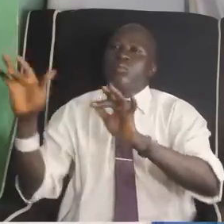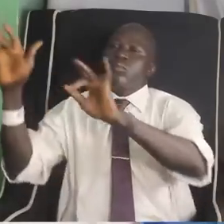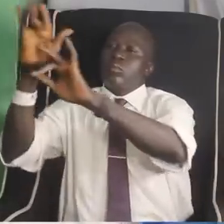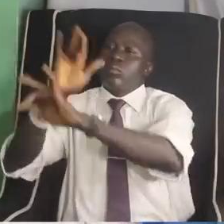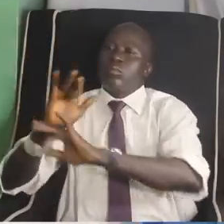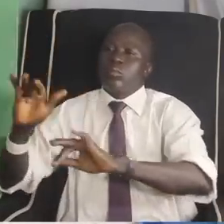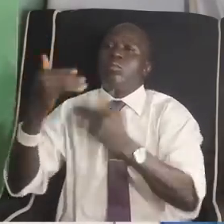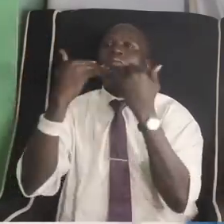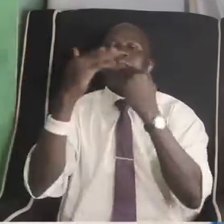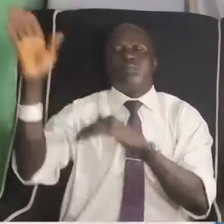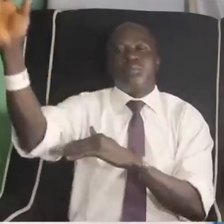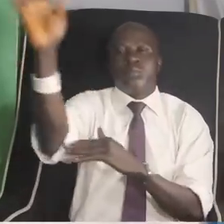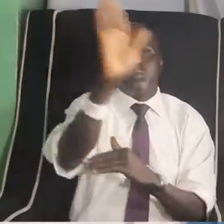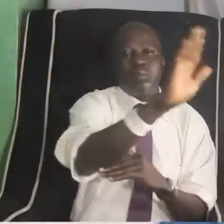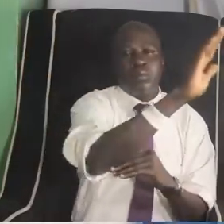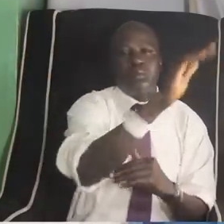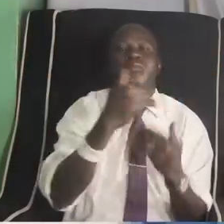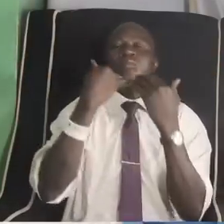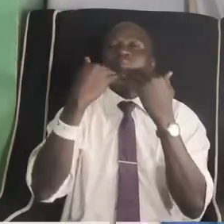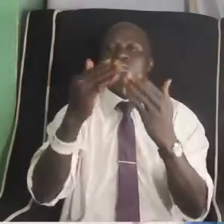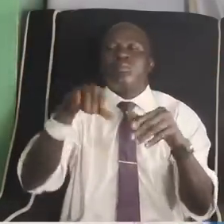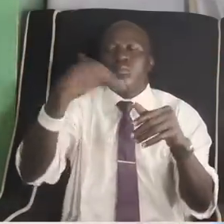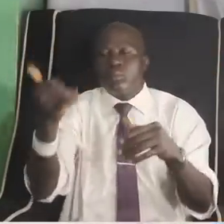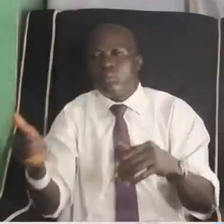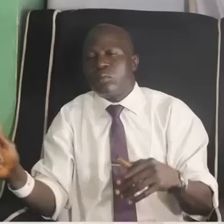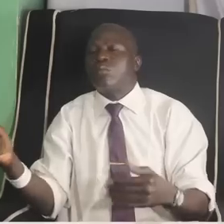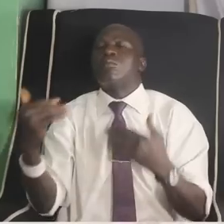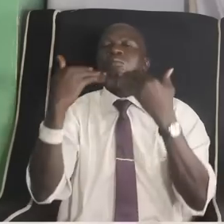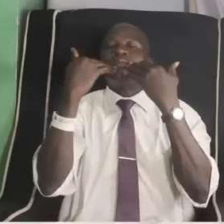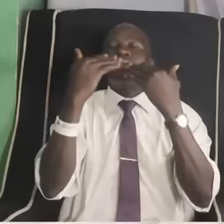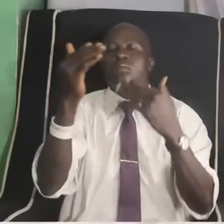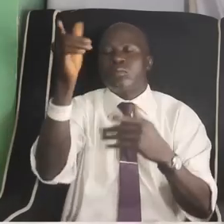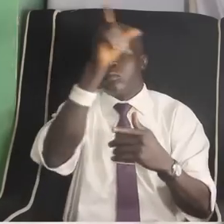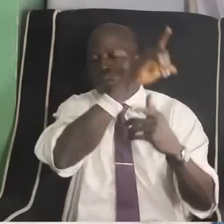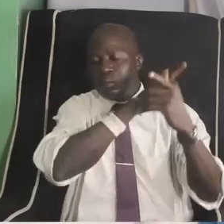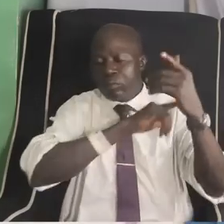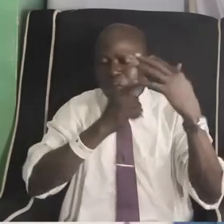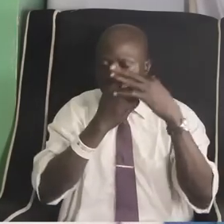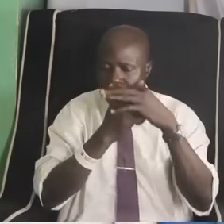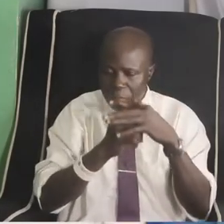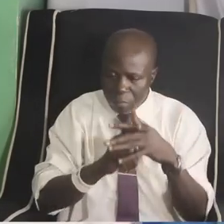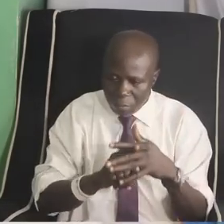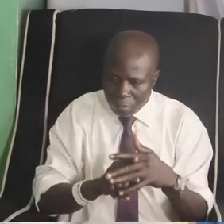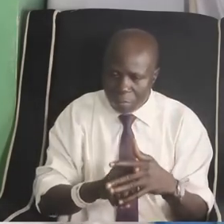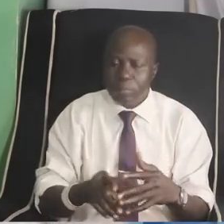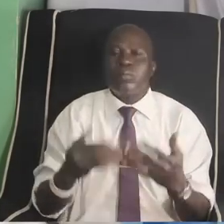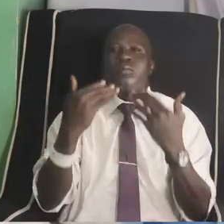his mercy. Wave your hands to him. And say. Ese ibi te ti bere.